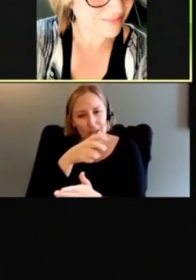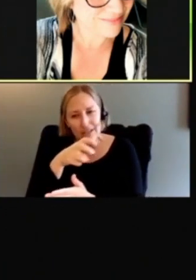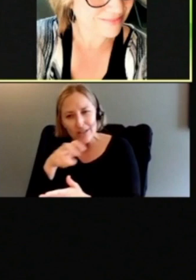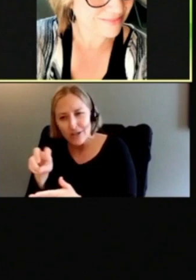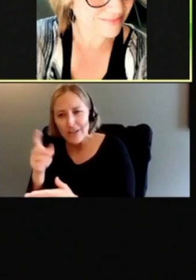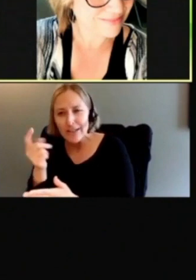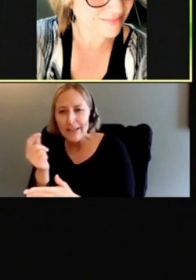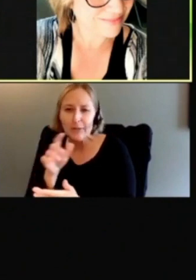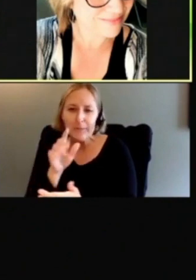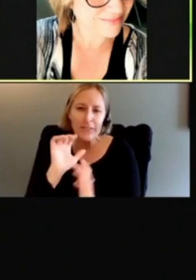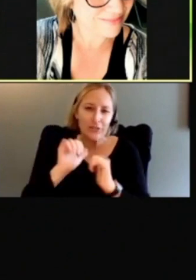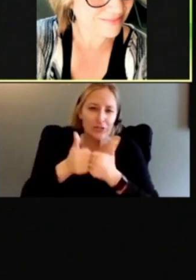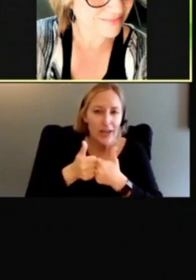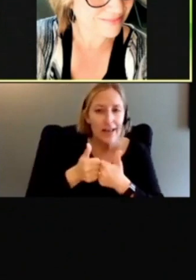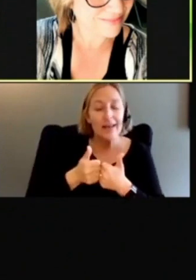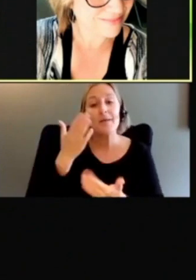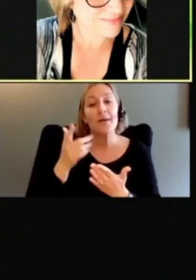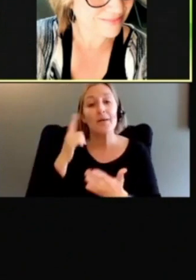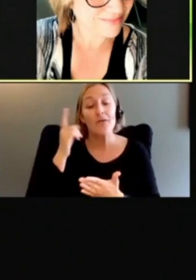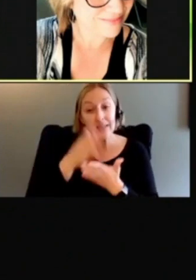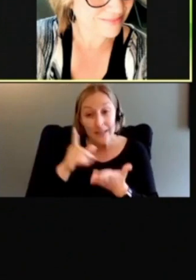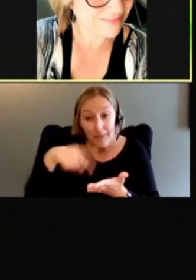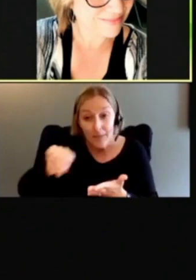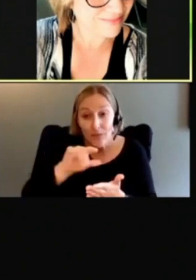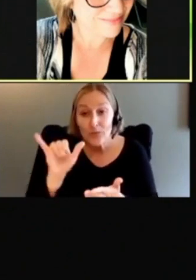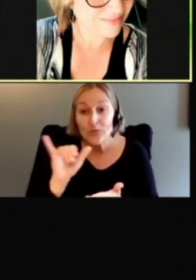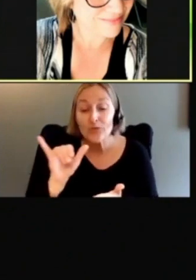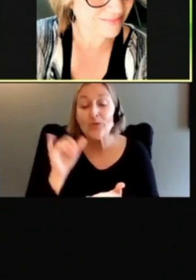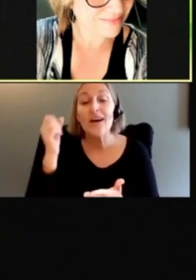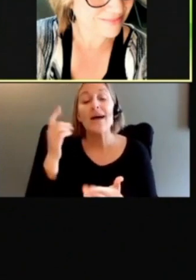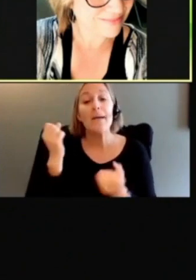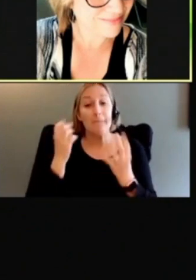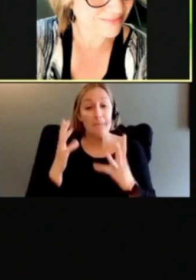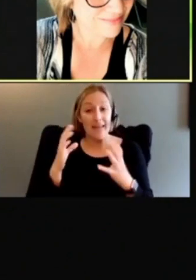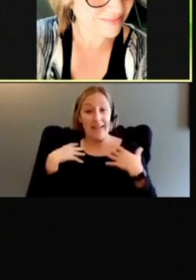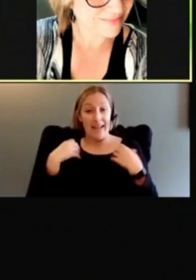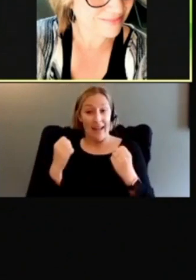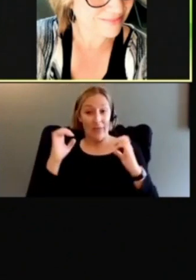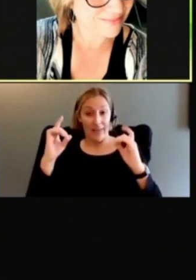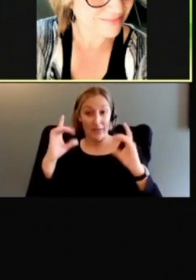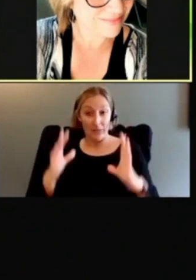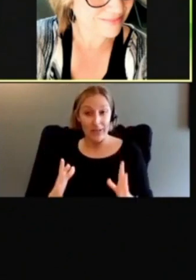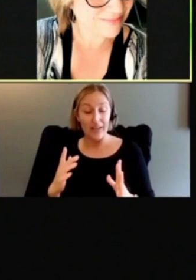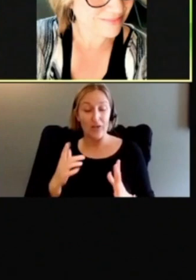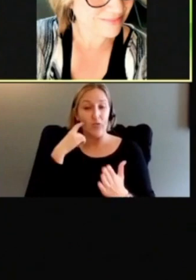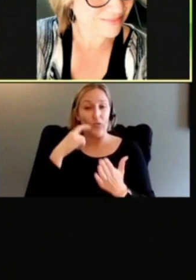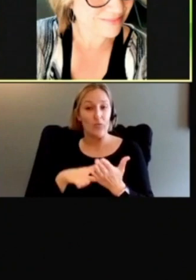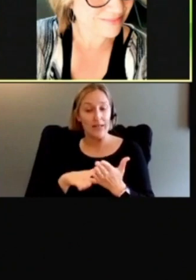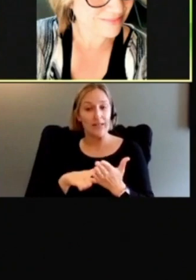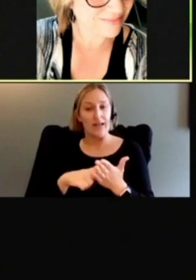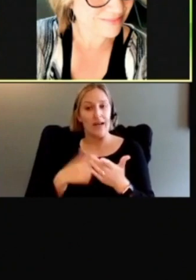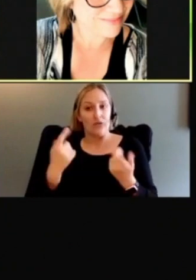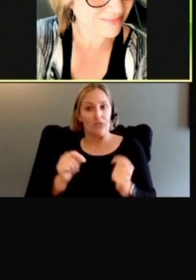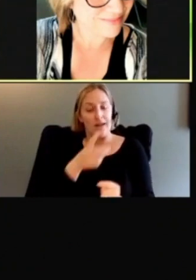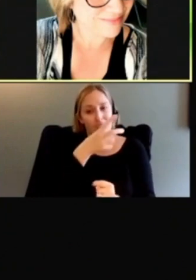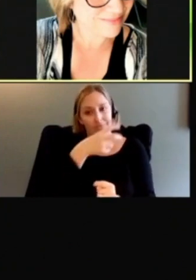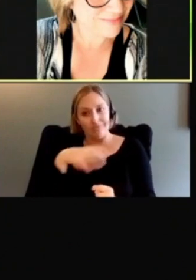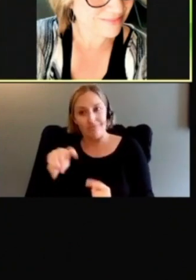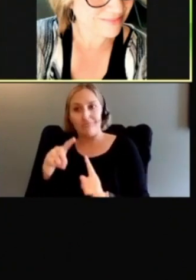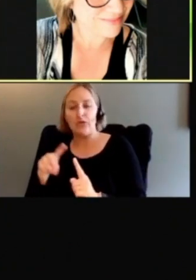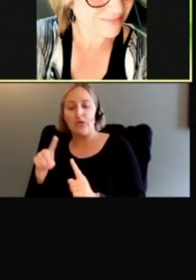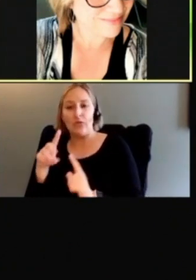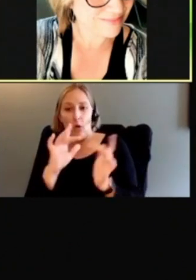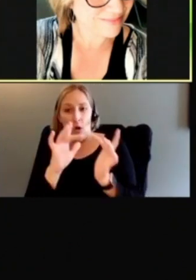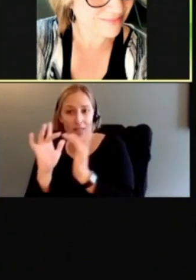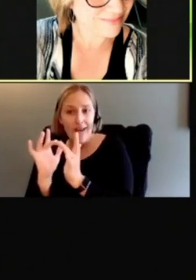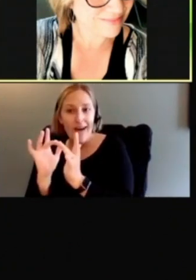even for some of you, but for many health educators, they're recognizing that making this effort to offer an